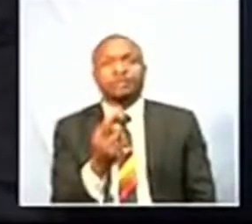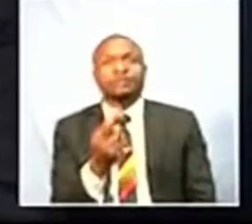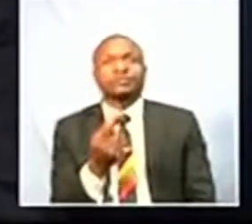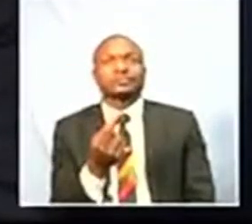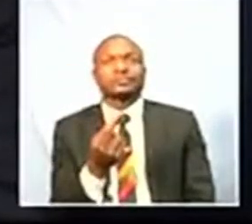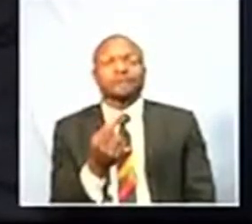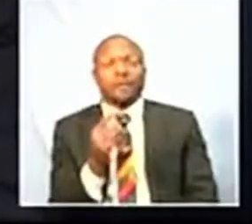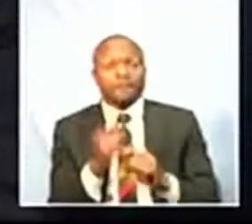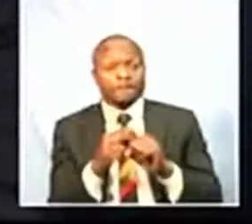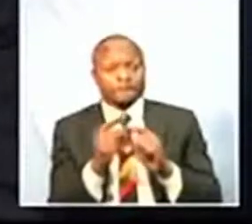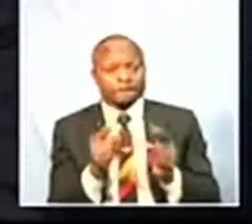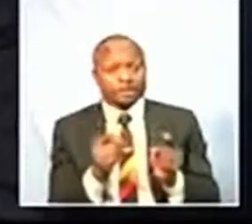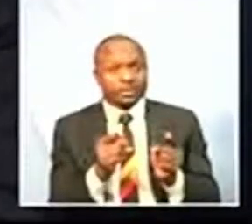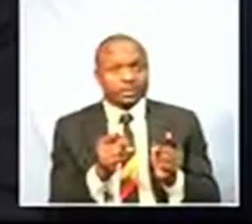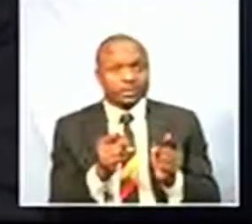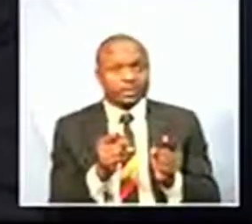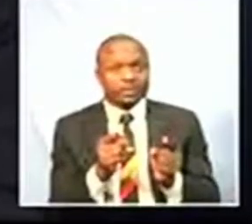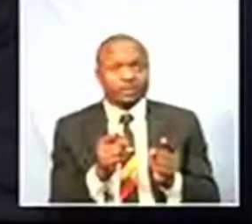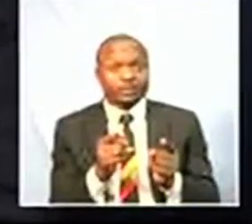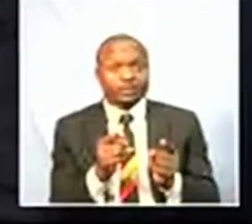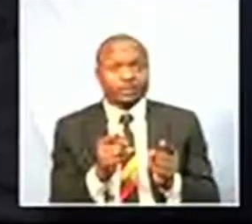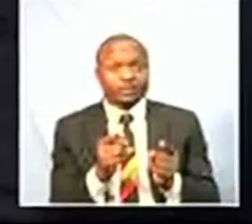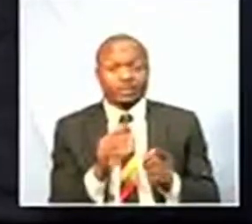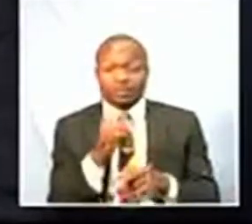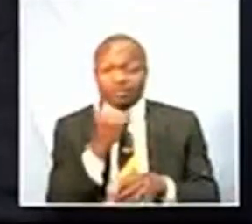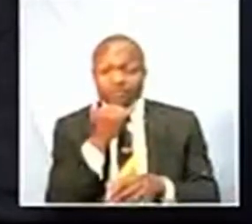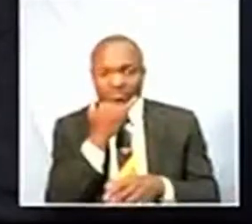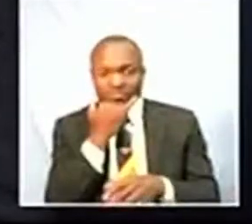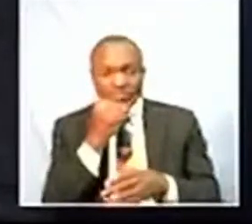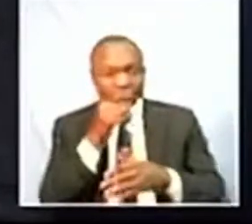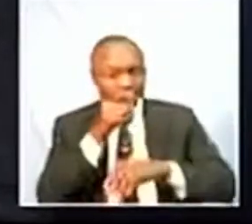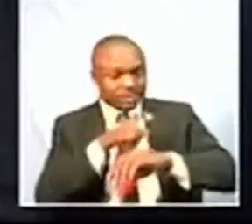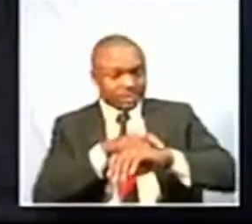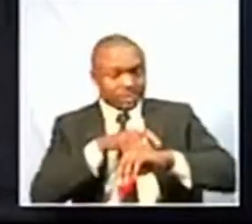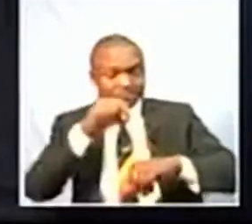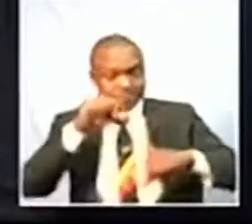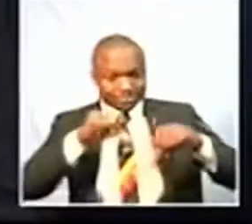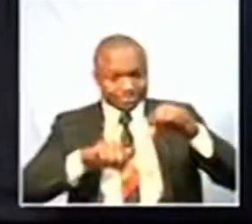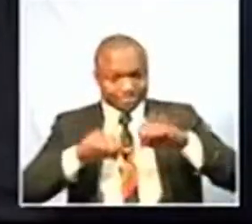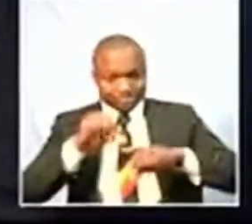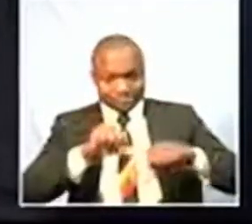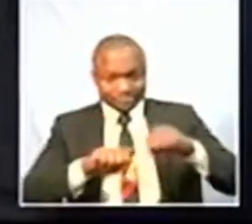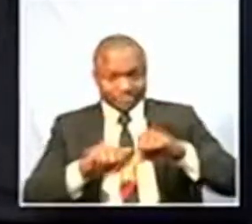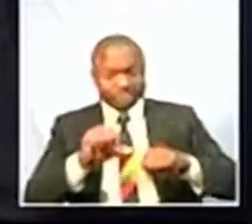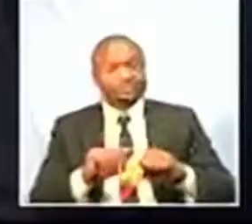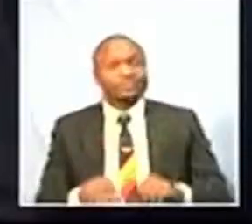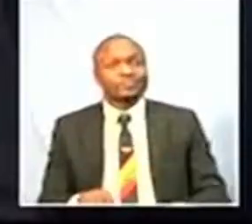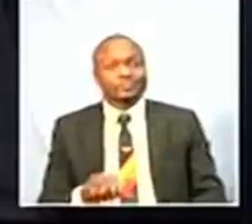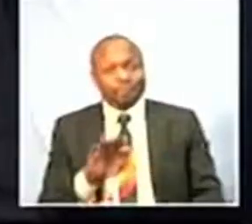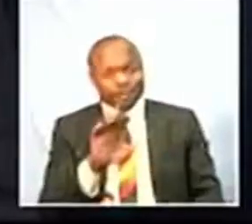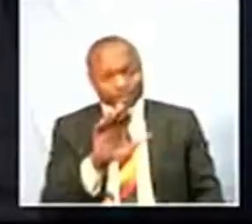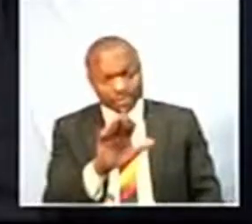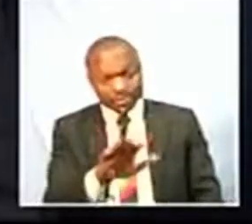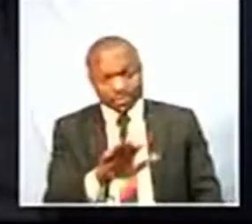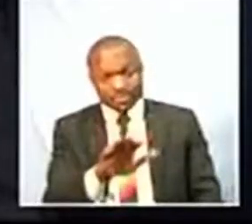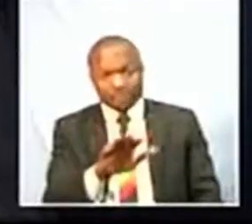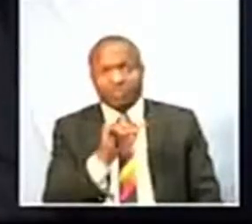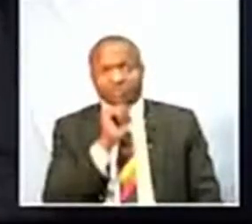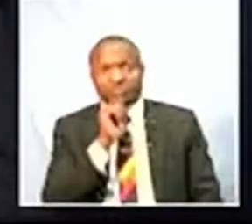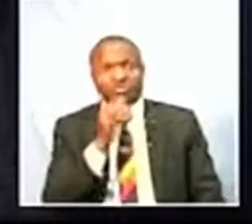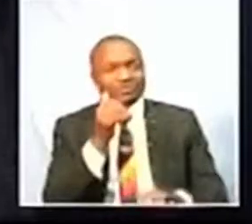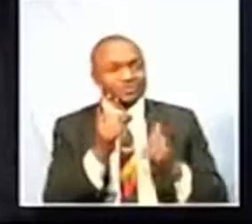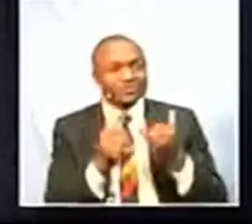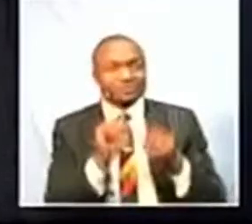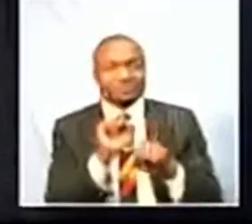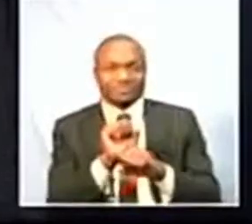the irregularity is that during the time of audit, there were outstanding works,